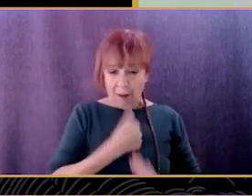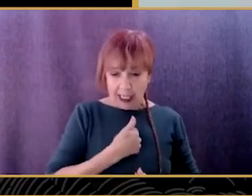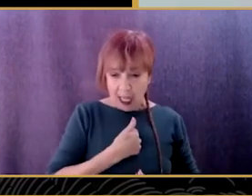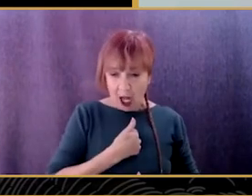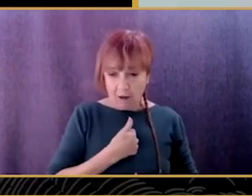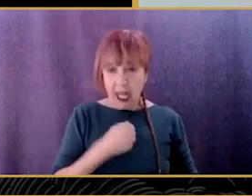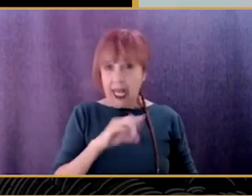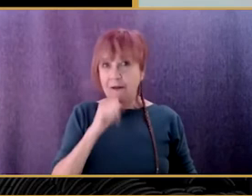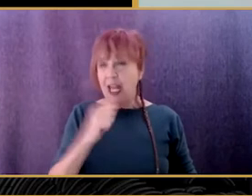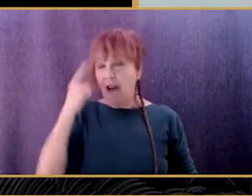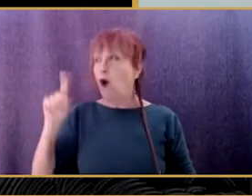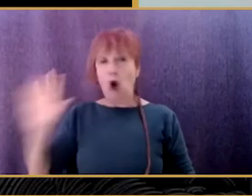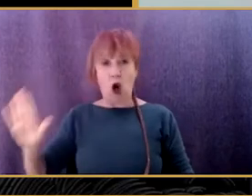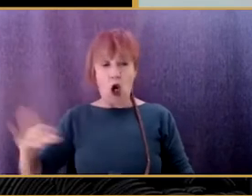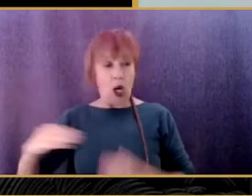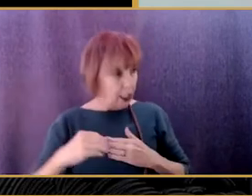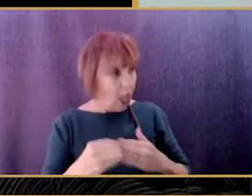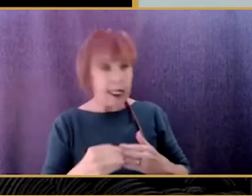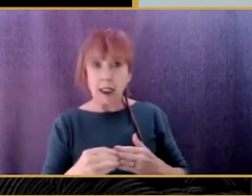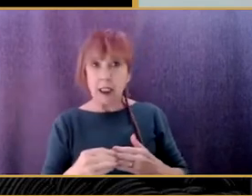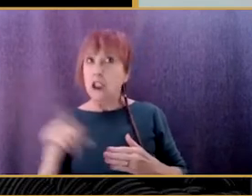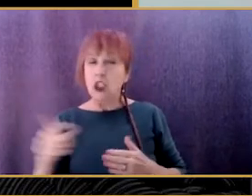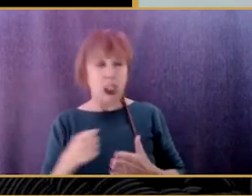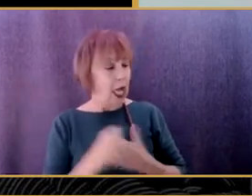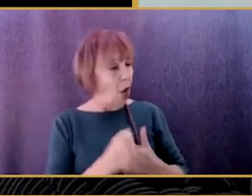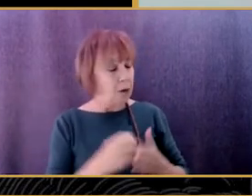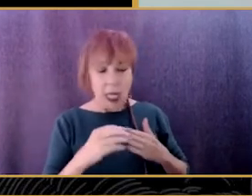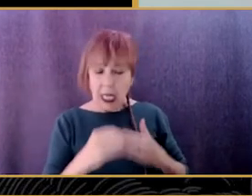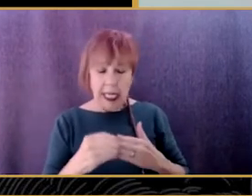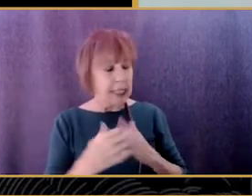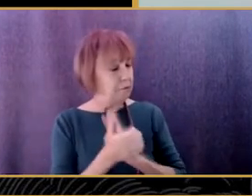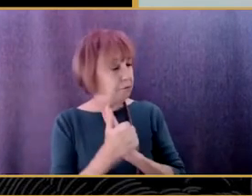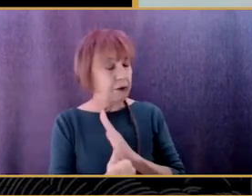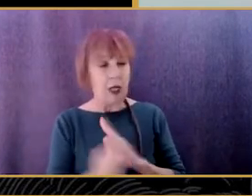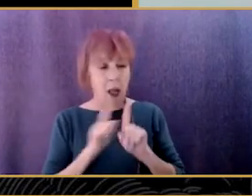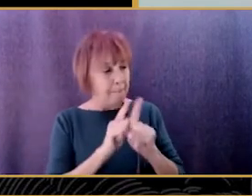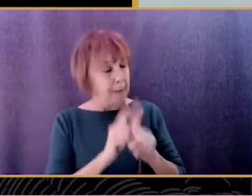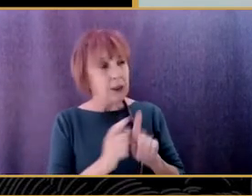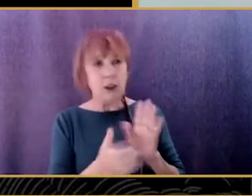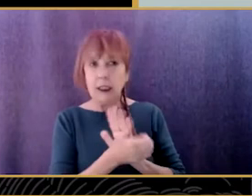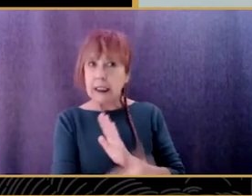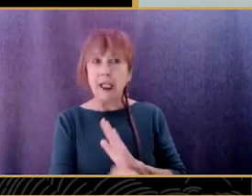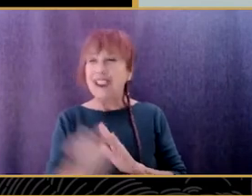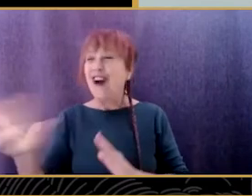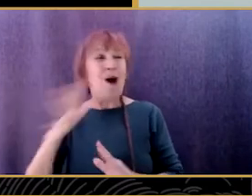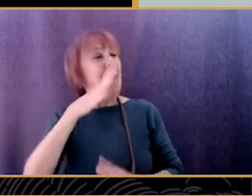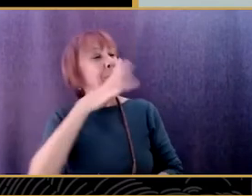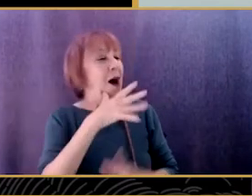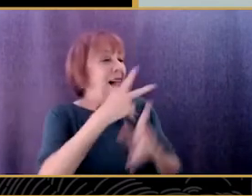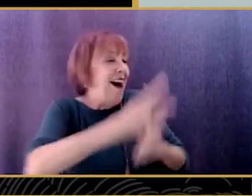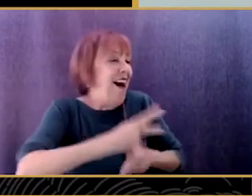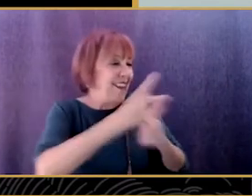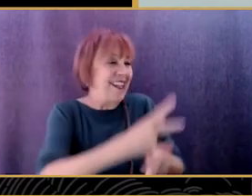today If it was not for Patricia Smith's guidance For her leadership, for her mentorship, for her mothering,